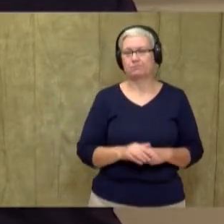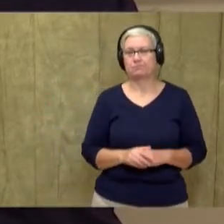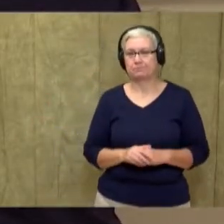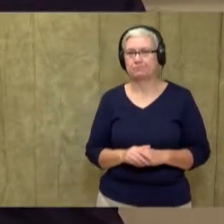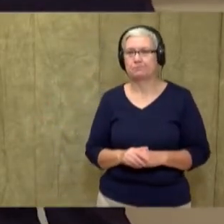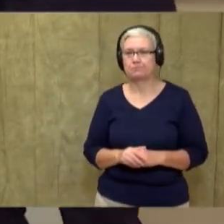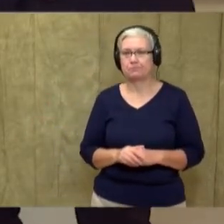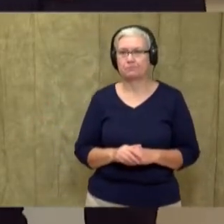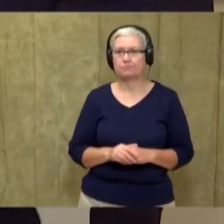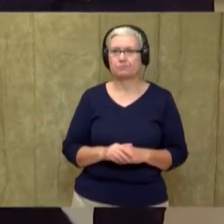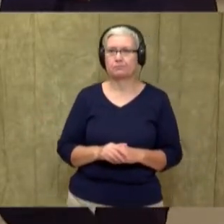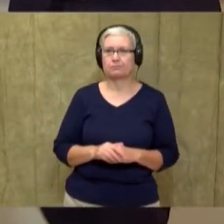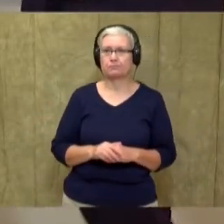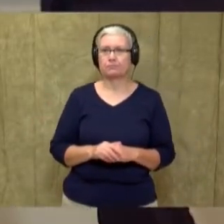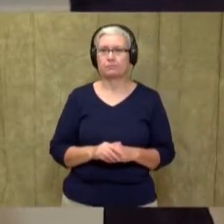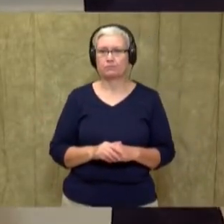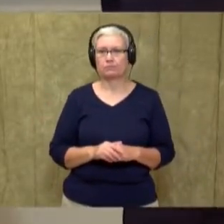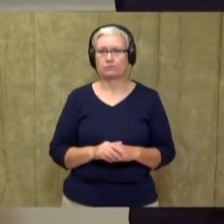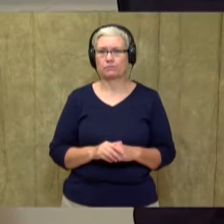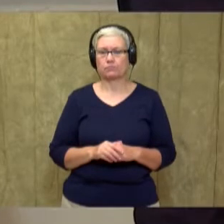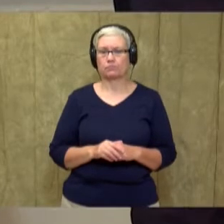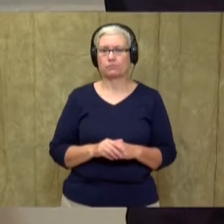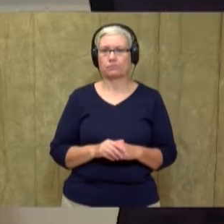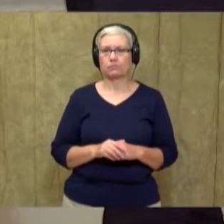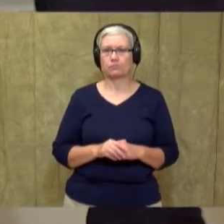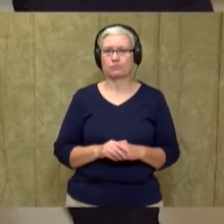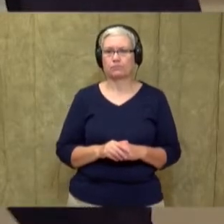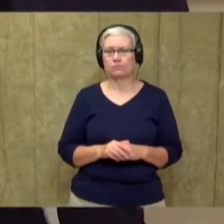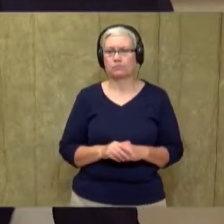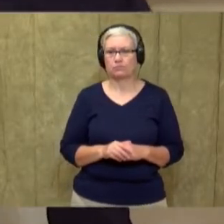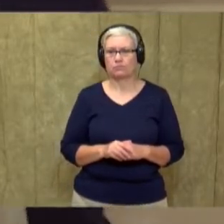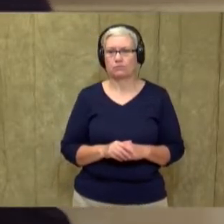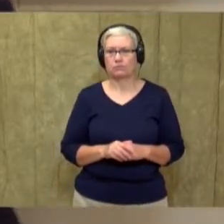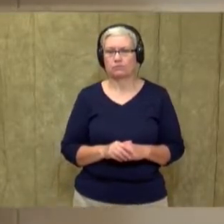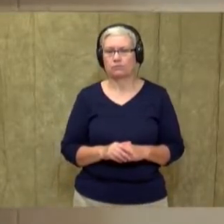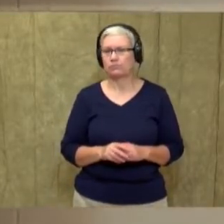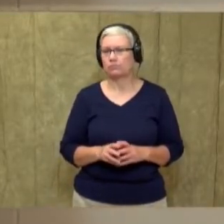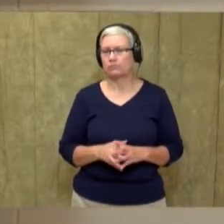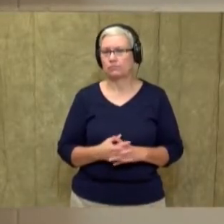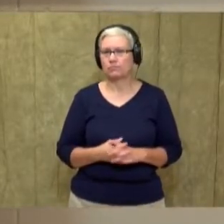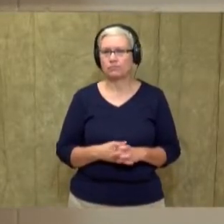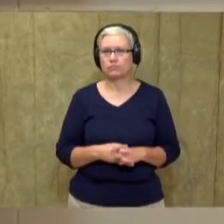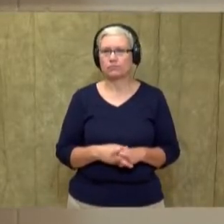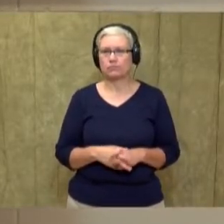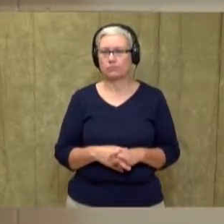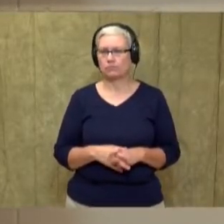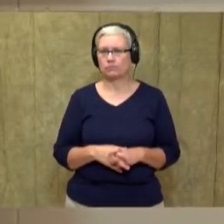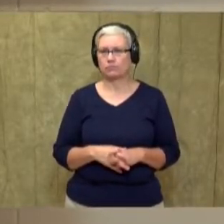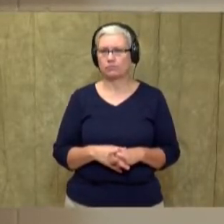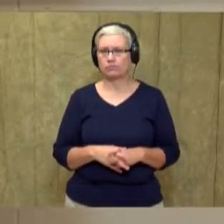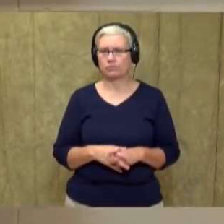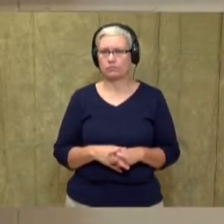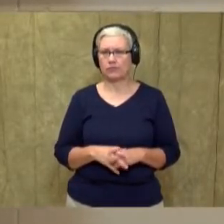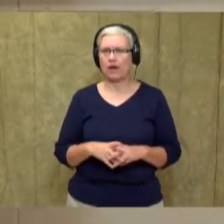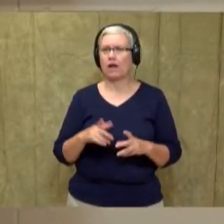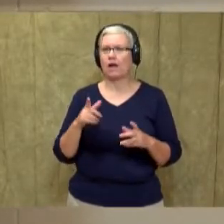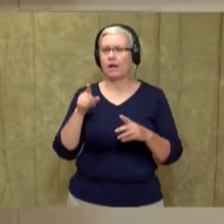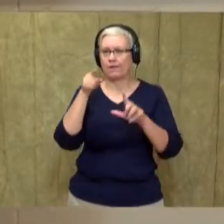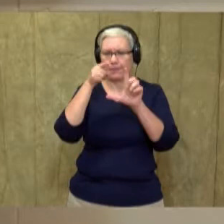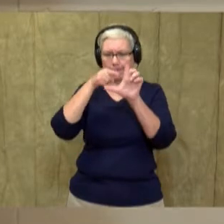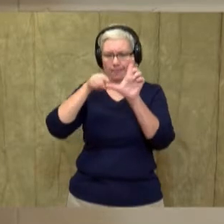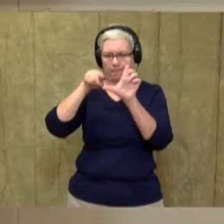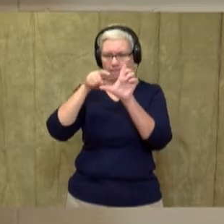graphs. And another thing I want to highlight is that the vertex, so